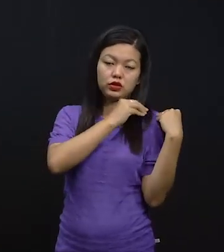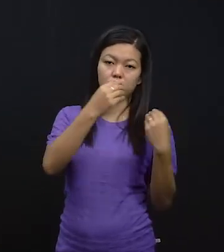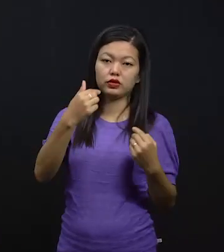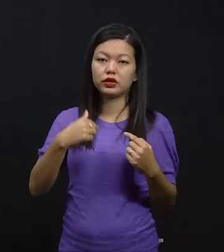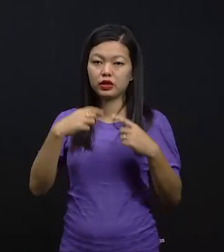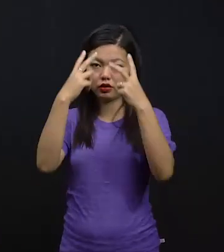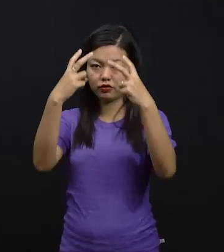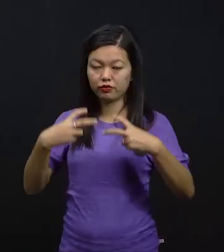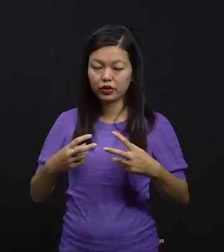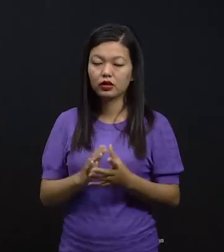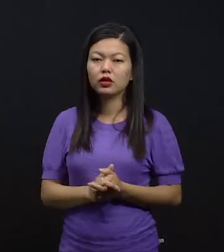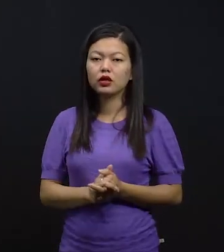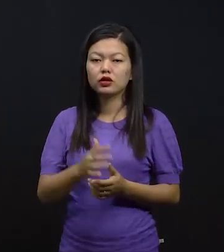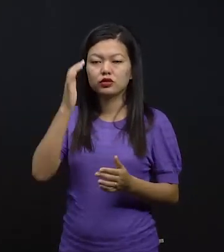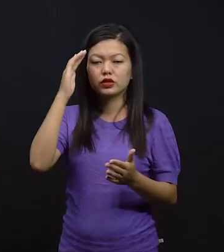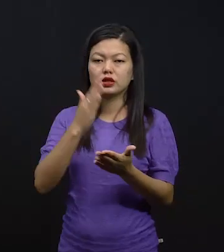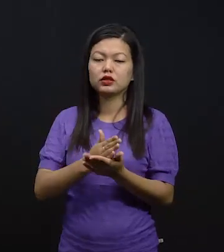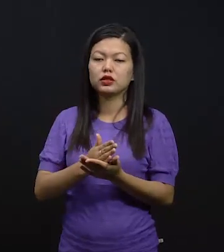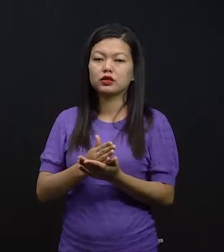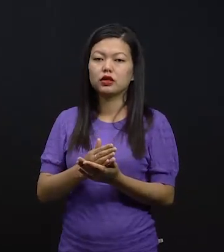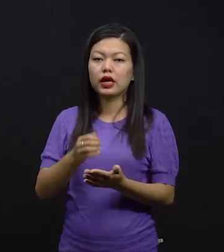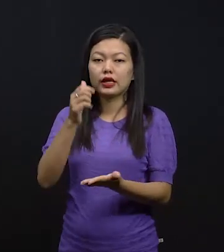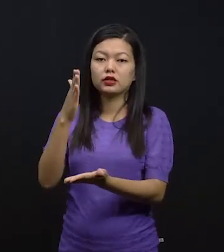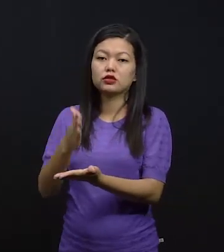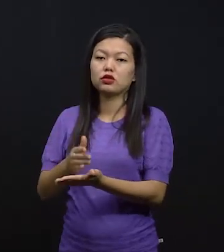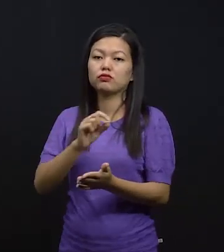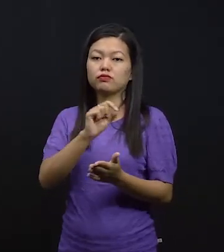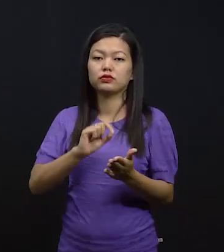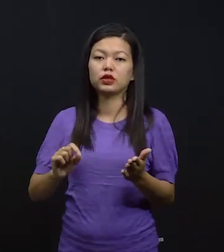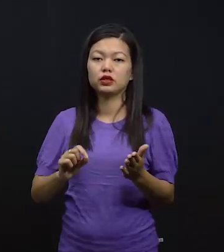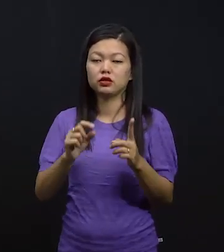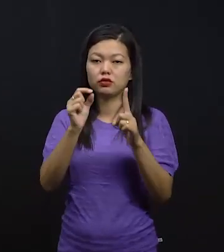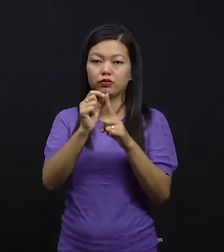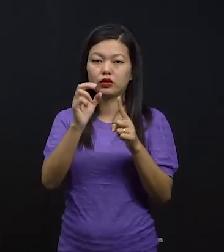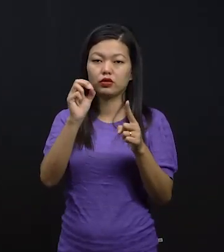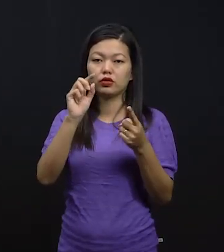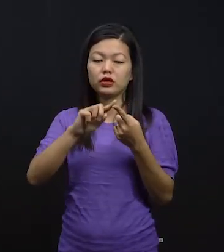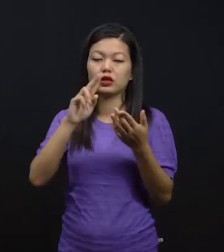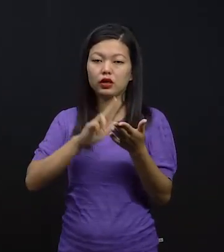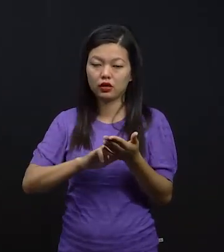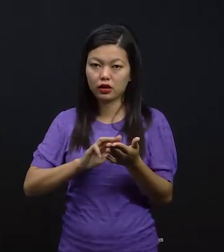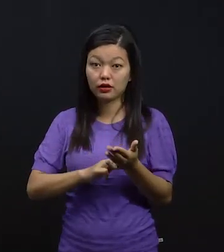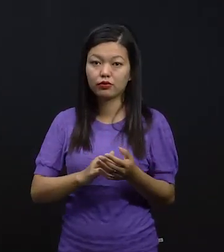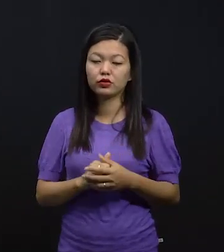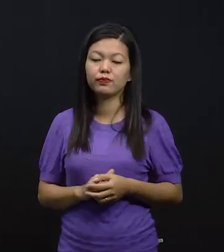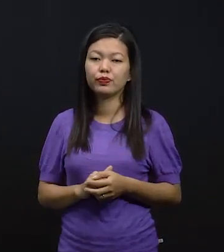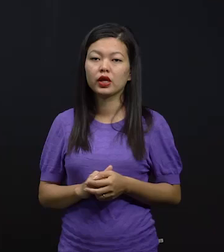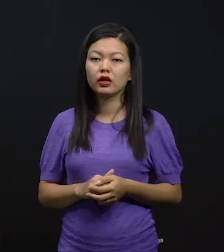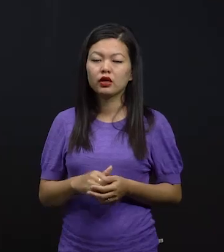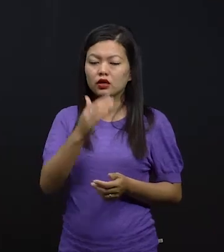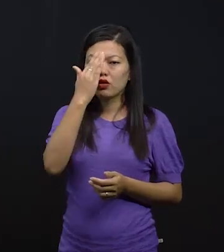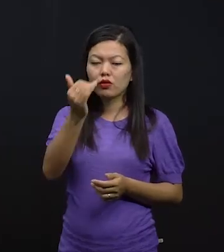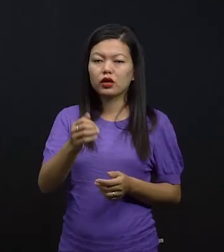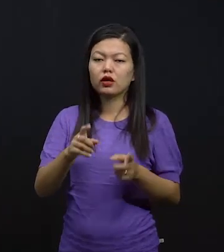and that is the reason why he decided not to do anything on his own, because he might have felt that thing would have gone wrong if he was